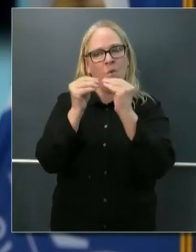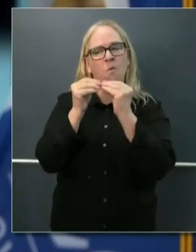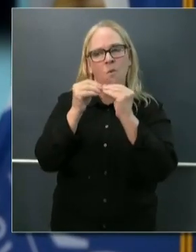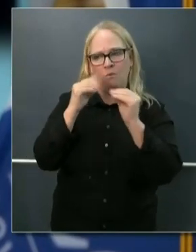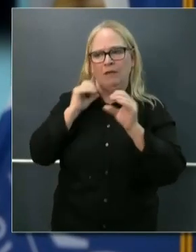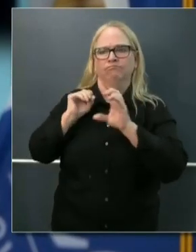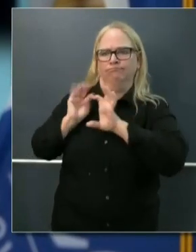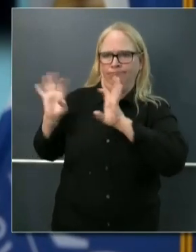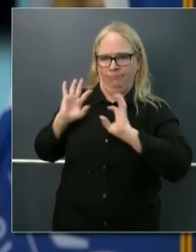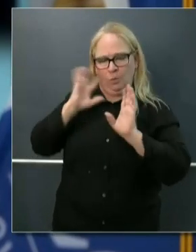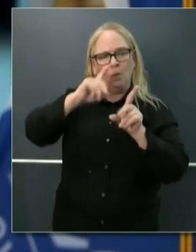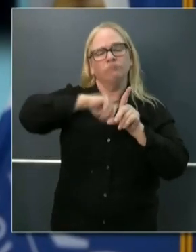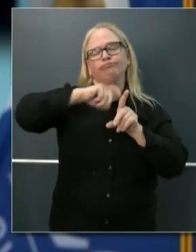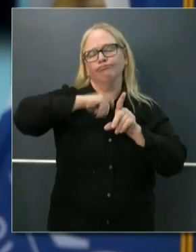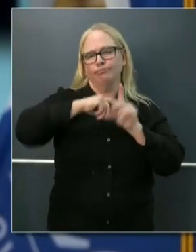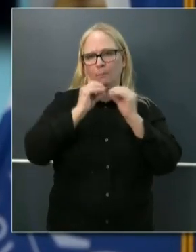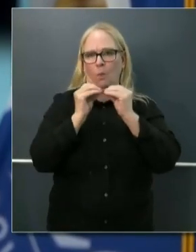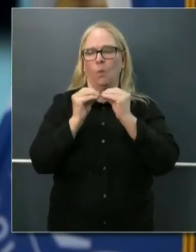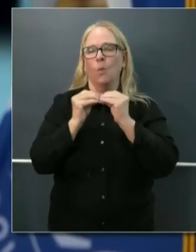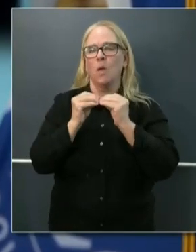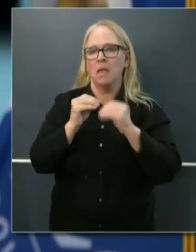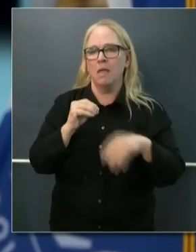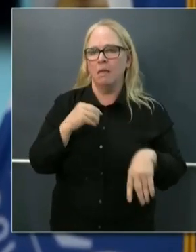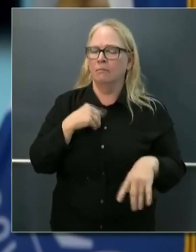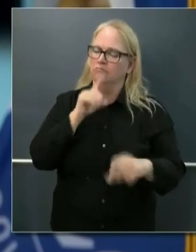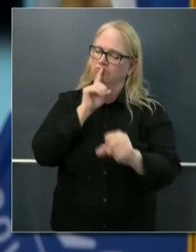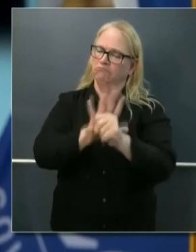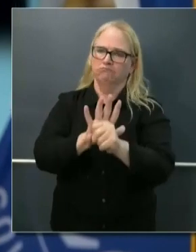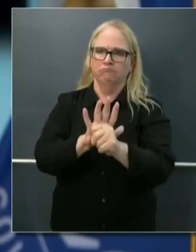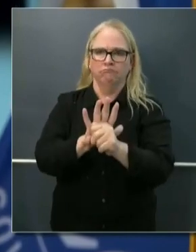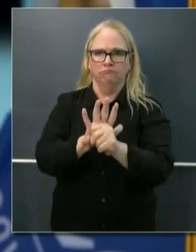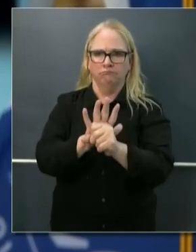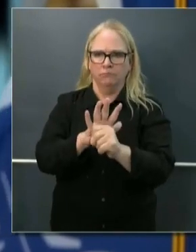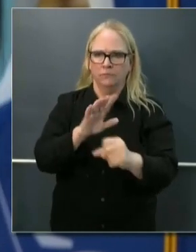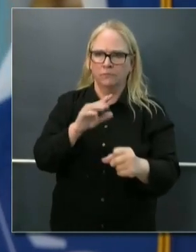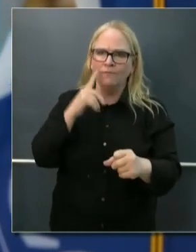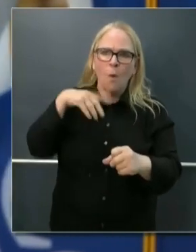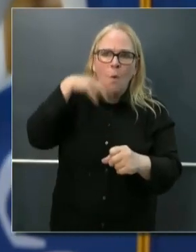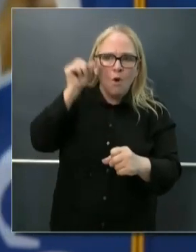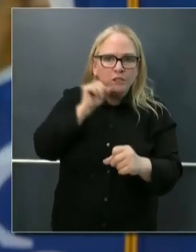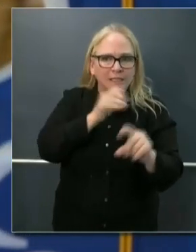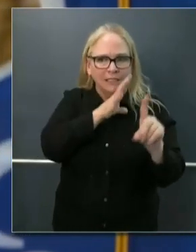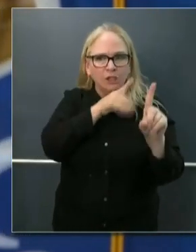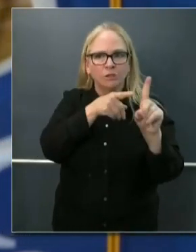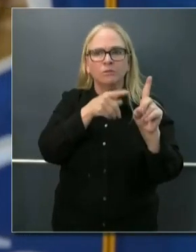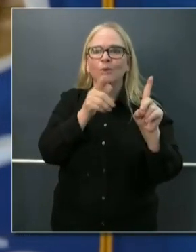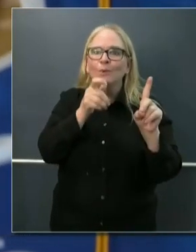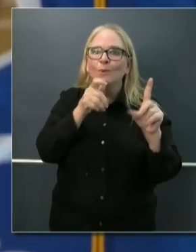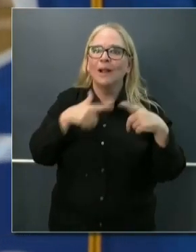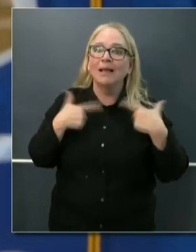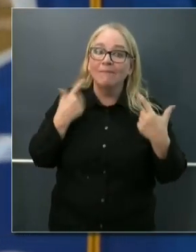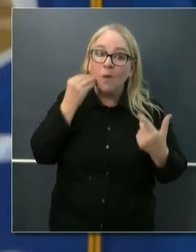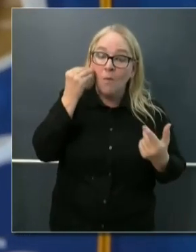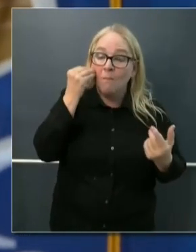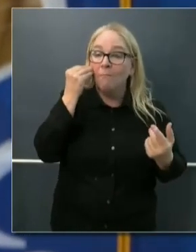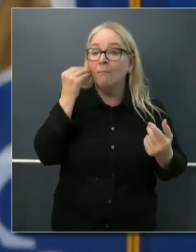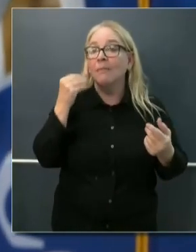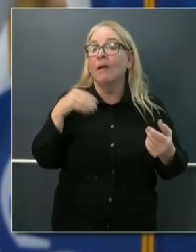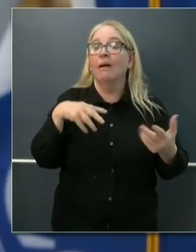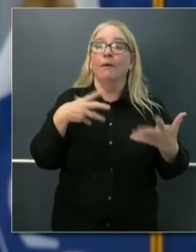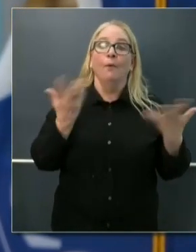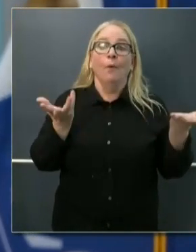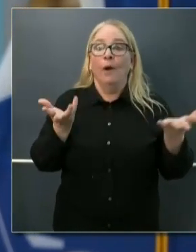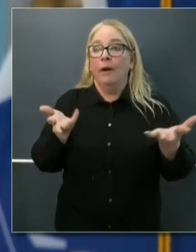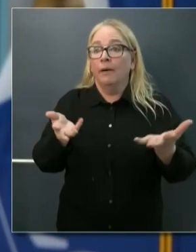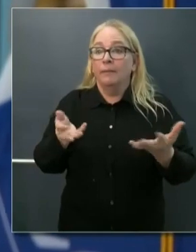connection. And we're equally committed to bridging the digital divide for older Californians too. Living at home, in senior living, the digital